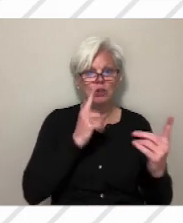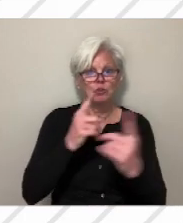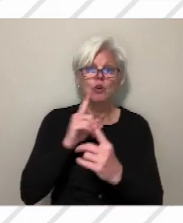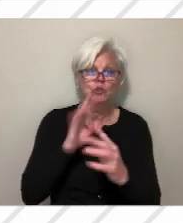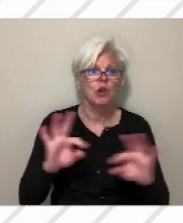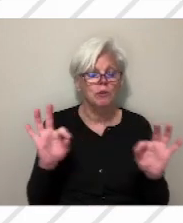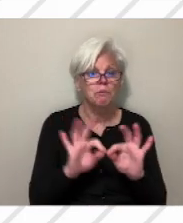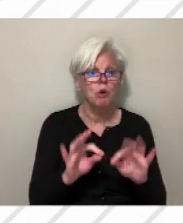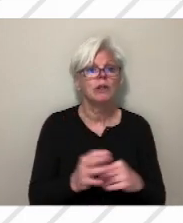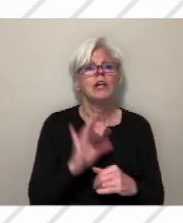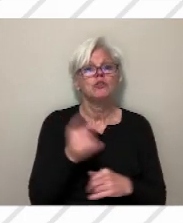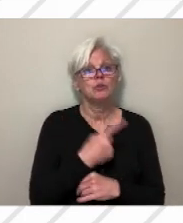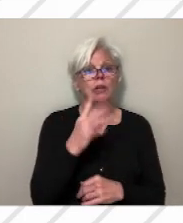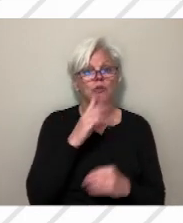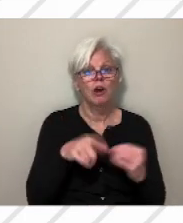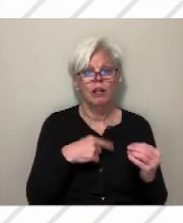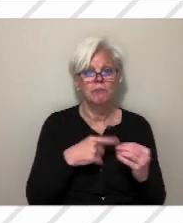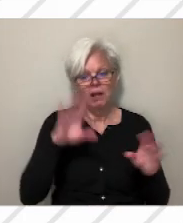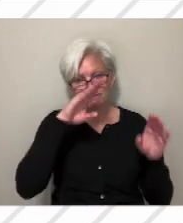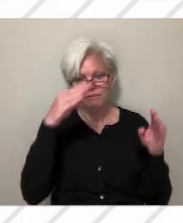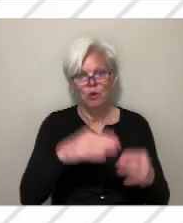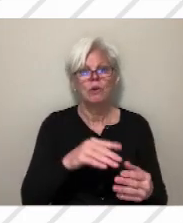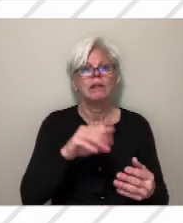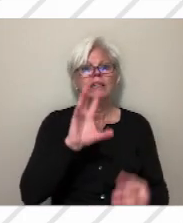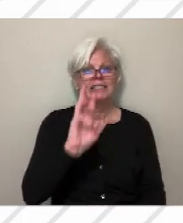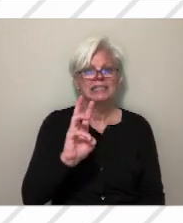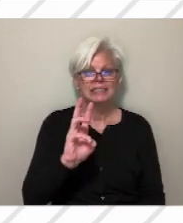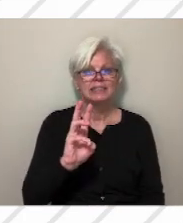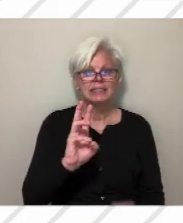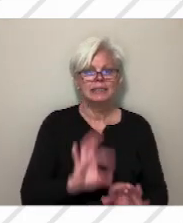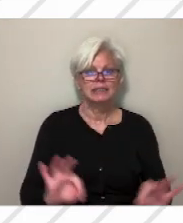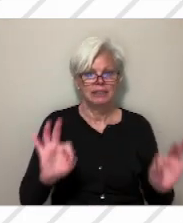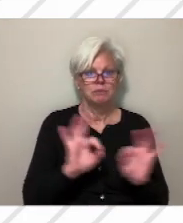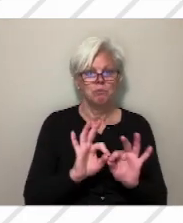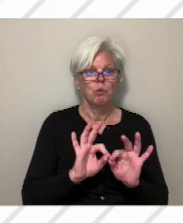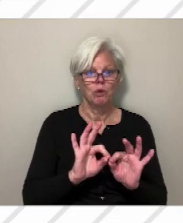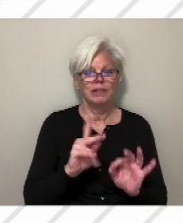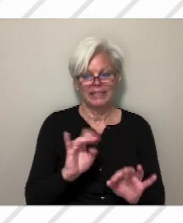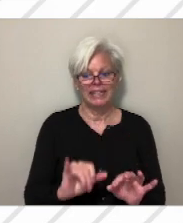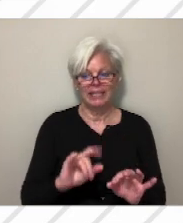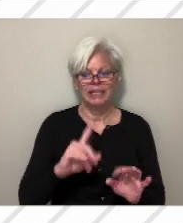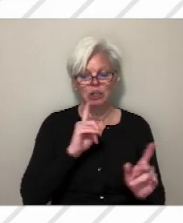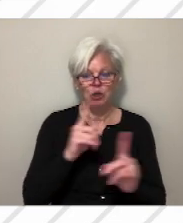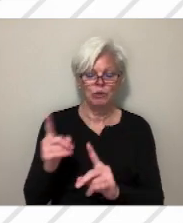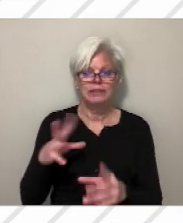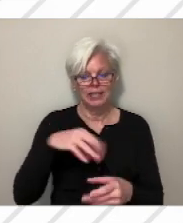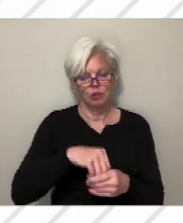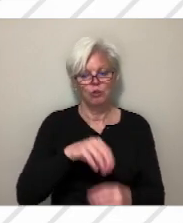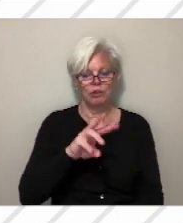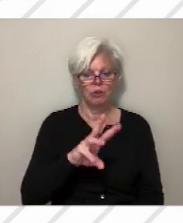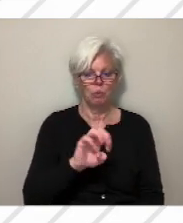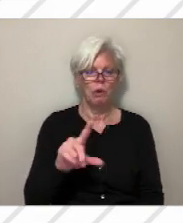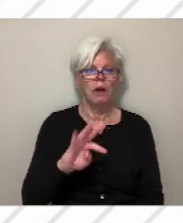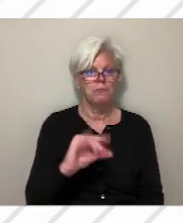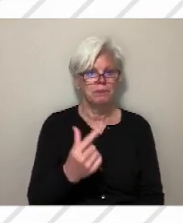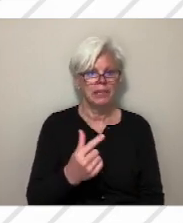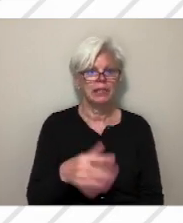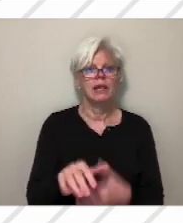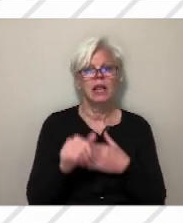Today, we'll talk about and focus on six key developmental goals, including well-being, leadership and